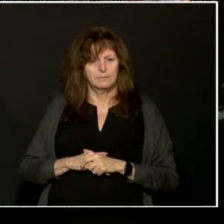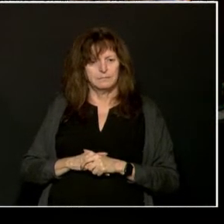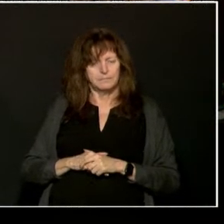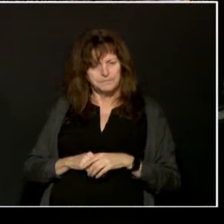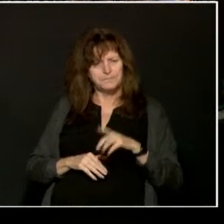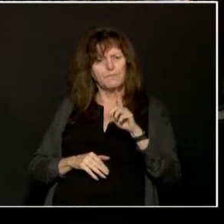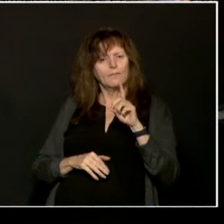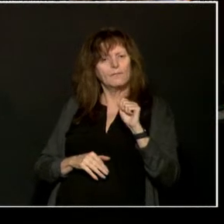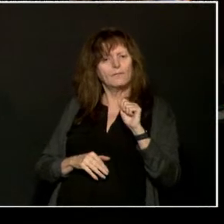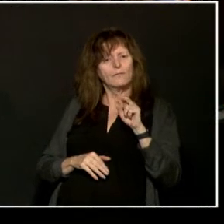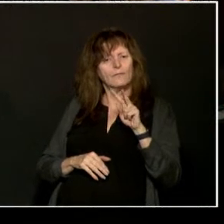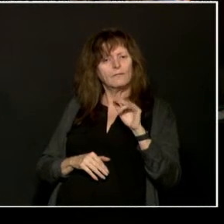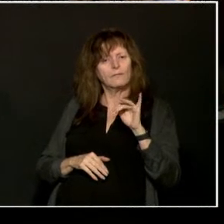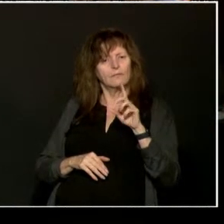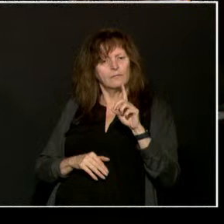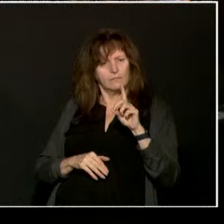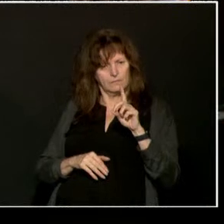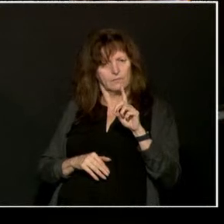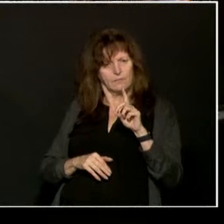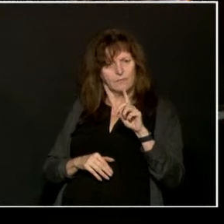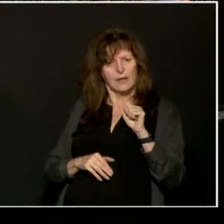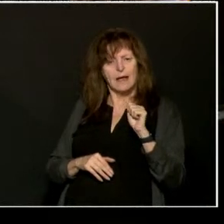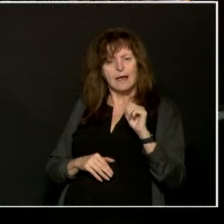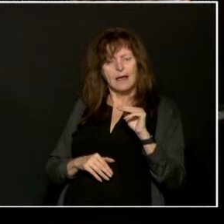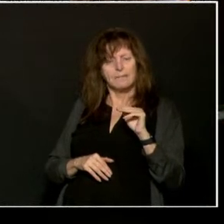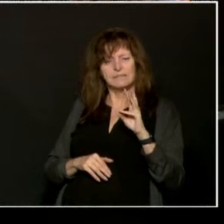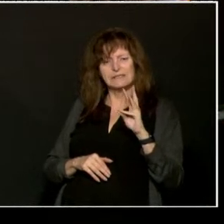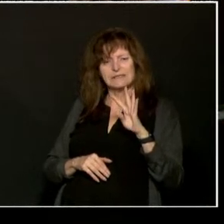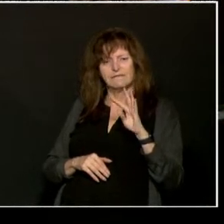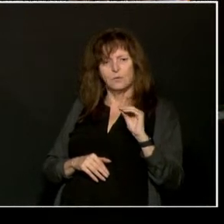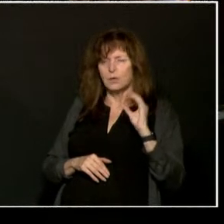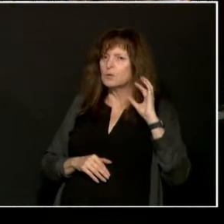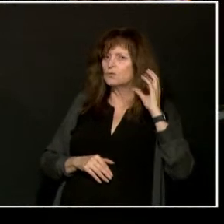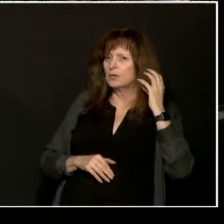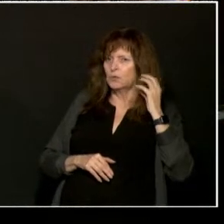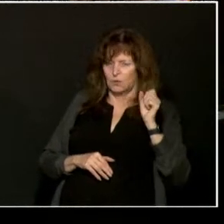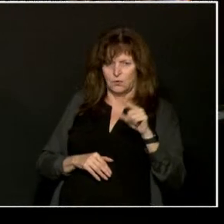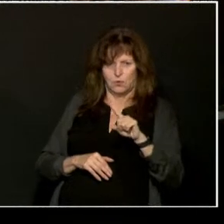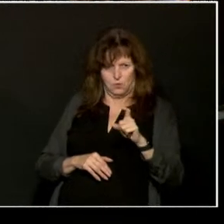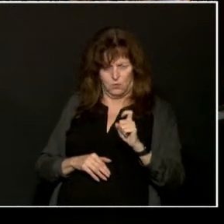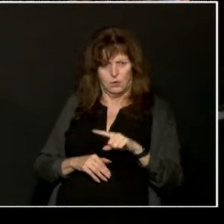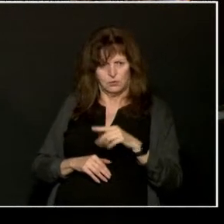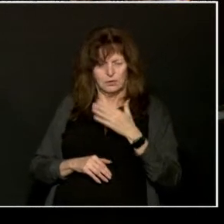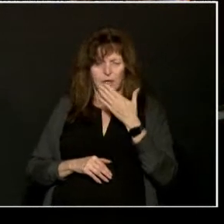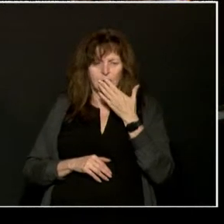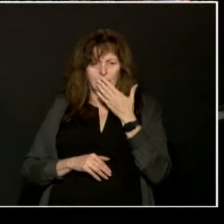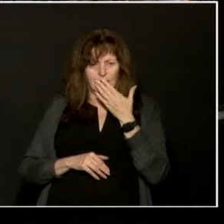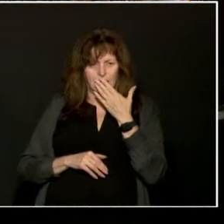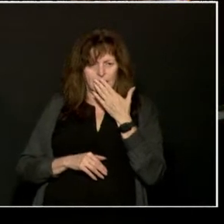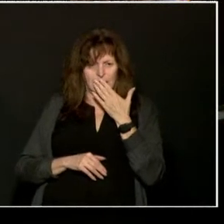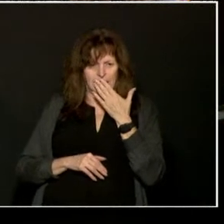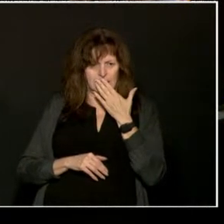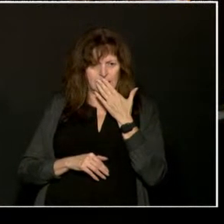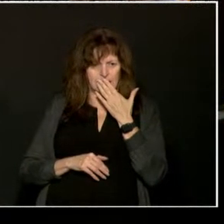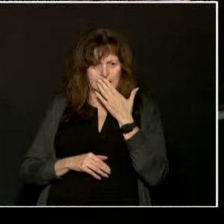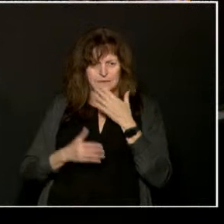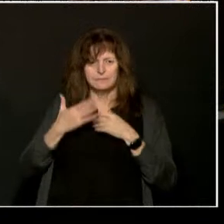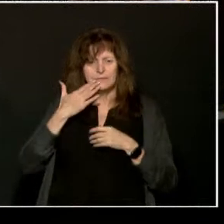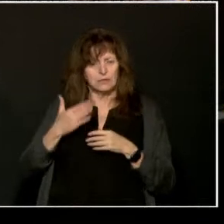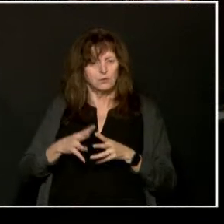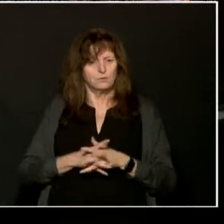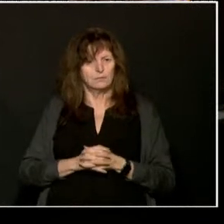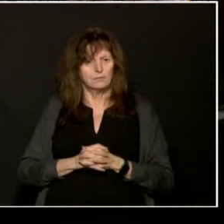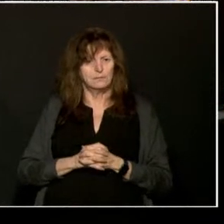from AM 640. David, please go ahead. Thank you very much. I was hoping for some clarity,